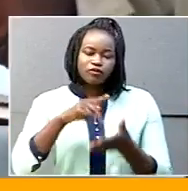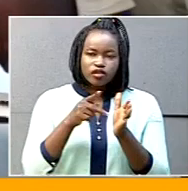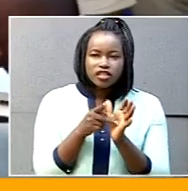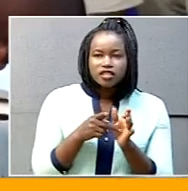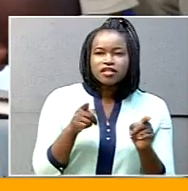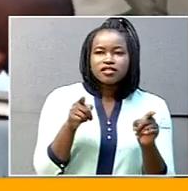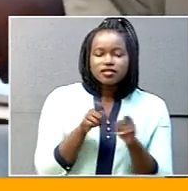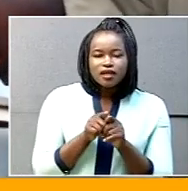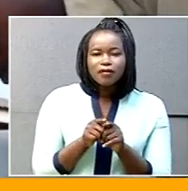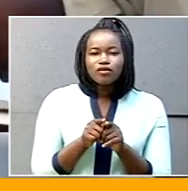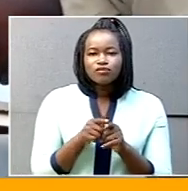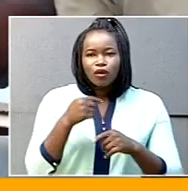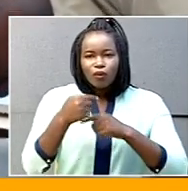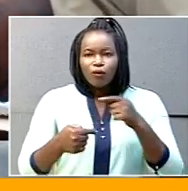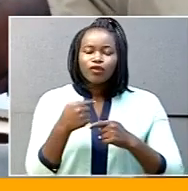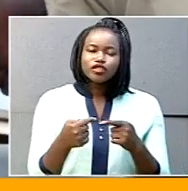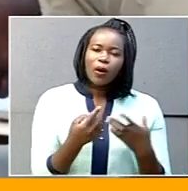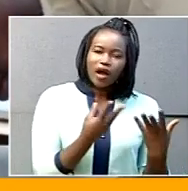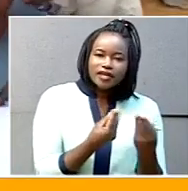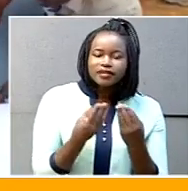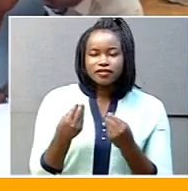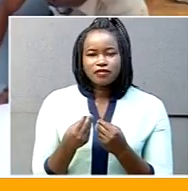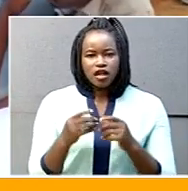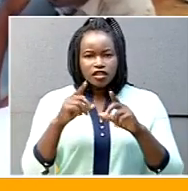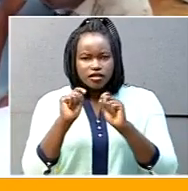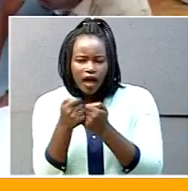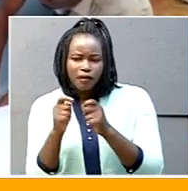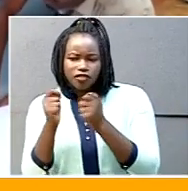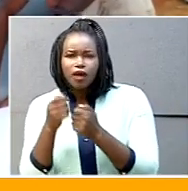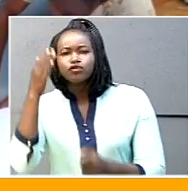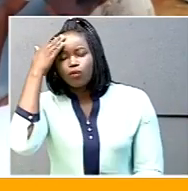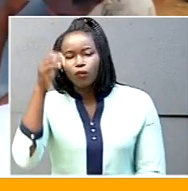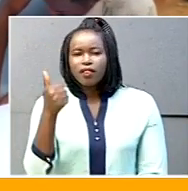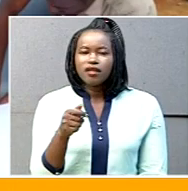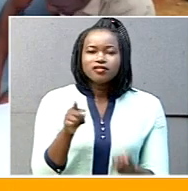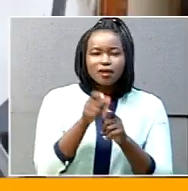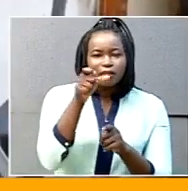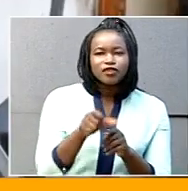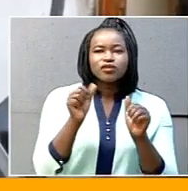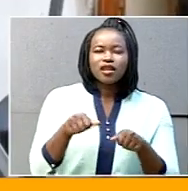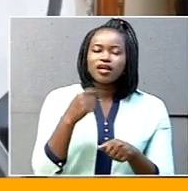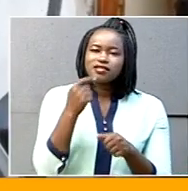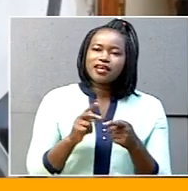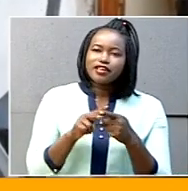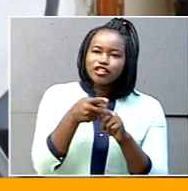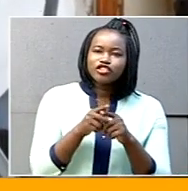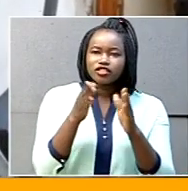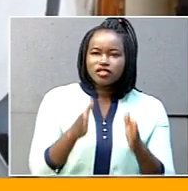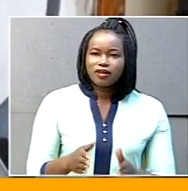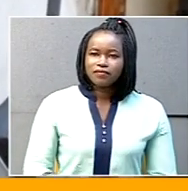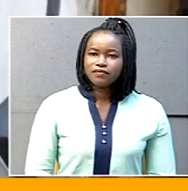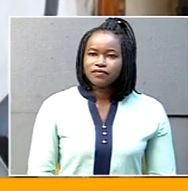aviation terminologies and jargons with ease, and one might easily mistake him for an aeronautic engineer. Now this is